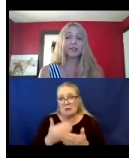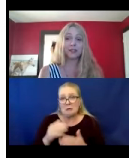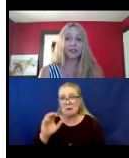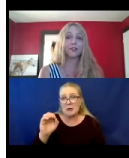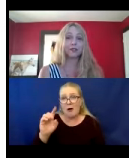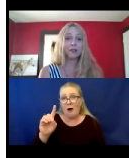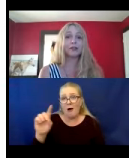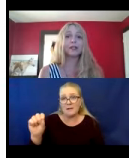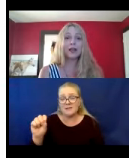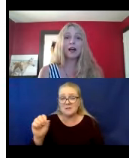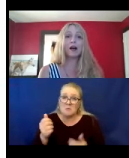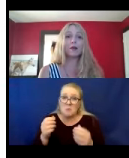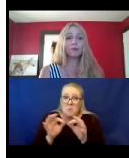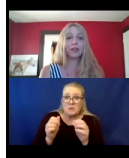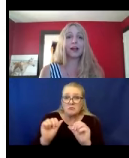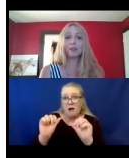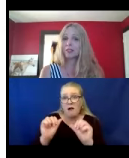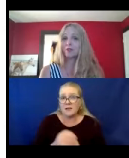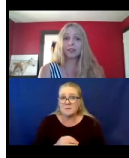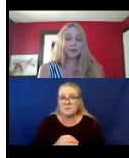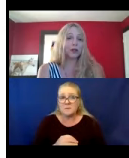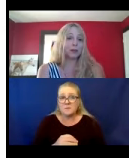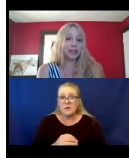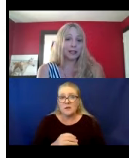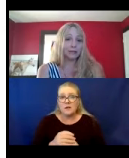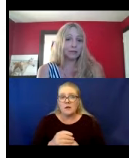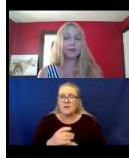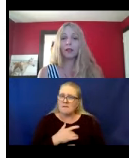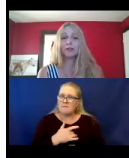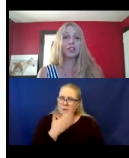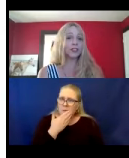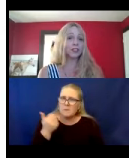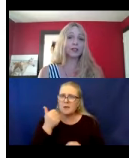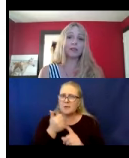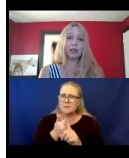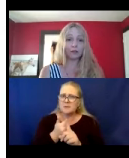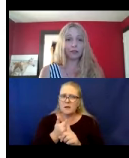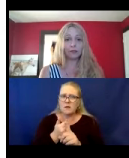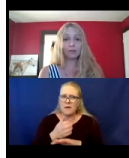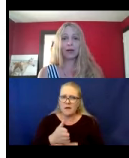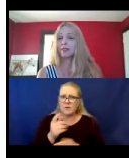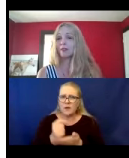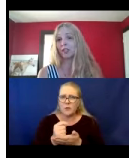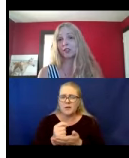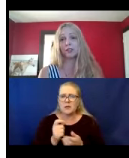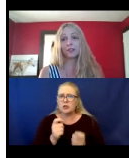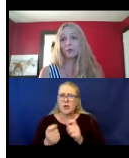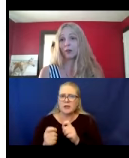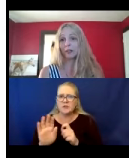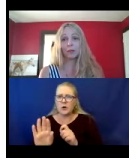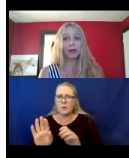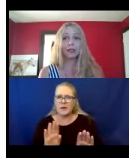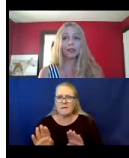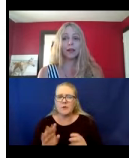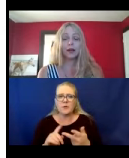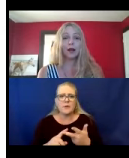challenges and things are difficult. They have increased feelings of well-being, changes in behavior, positive changes in their